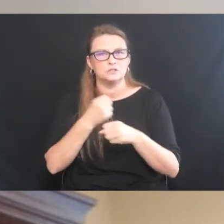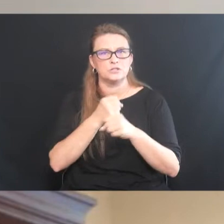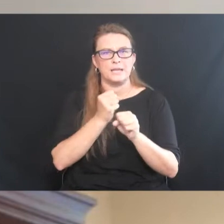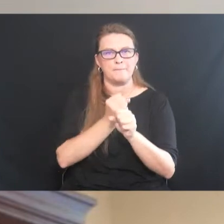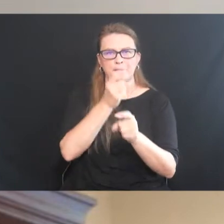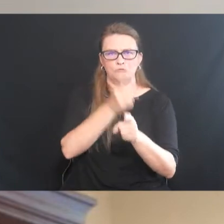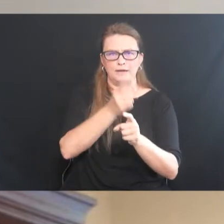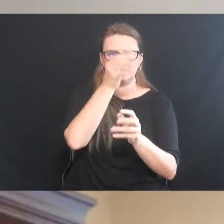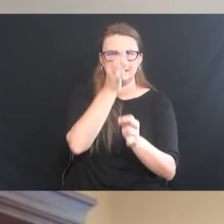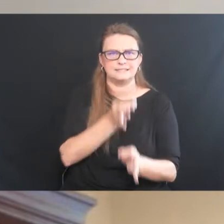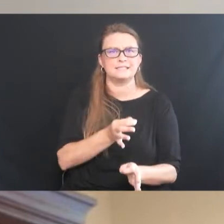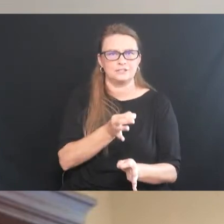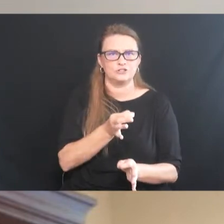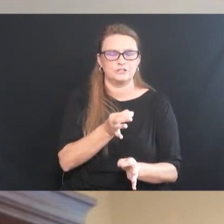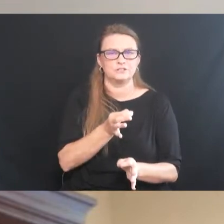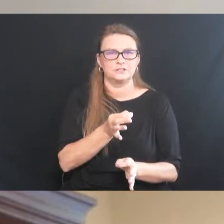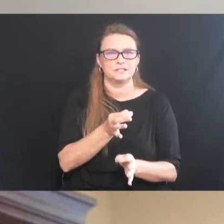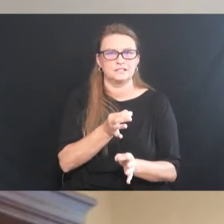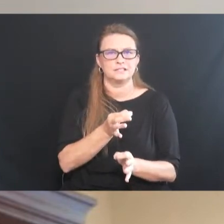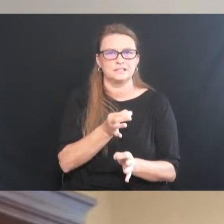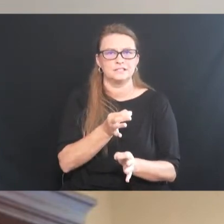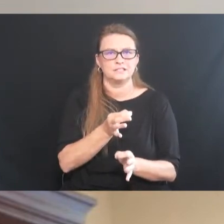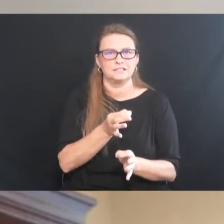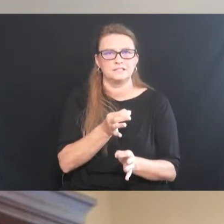right decision. And I think back